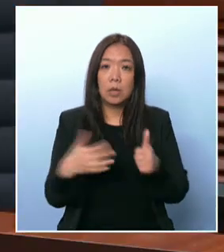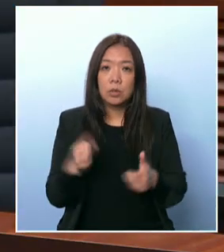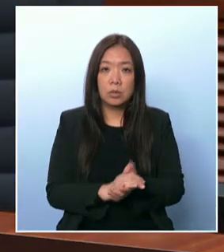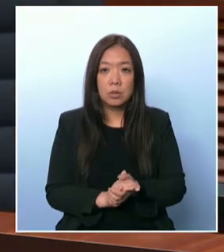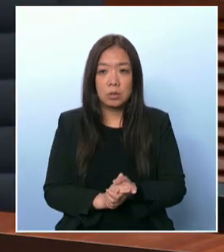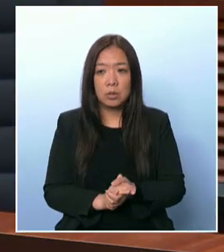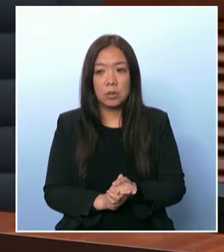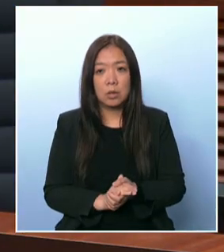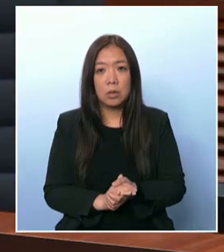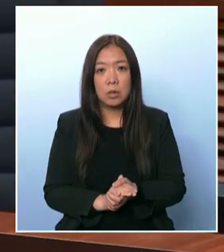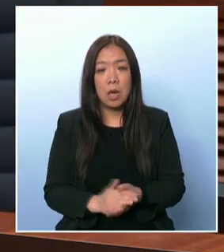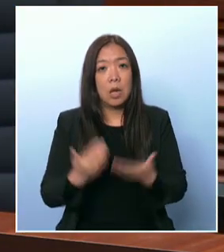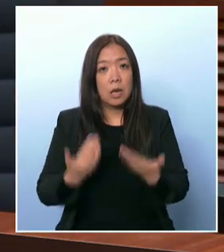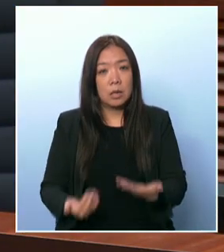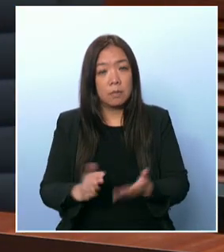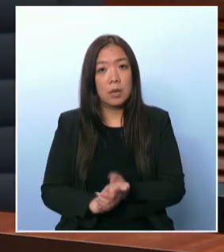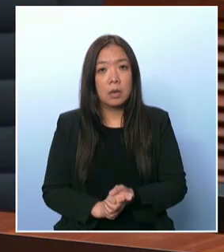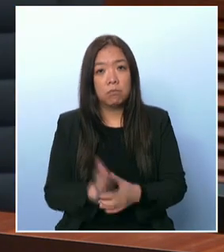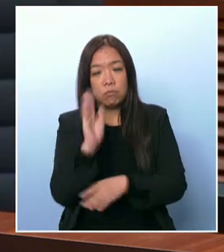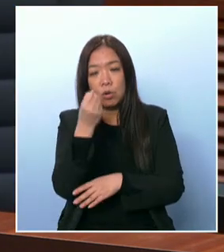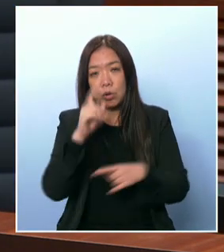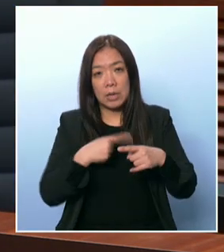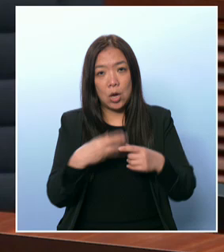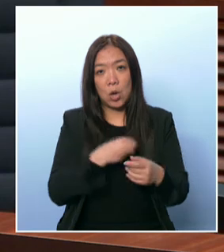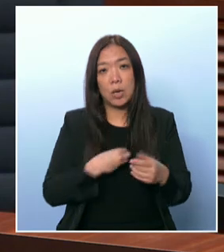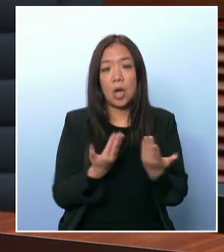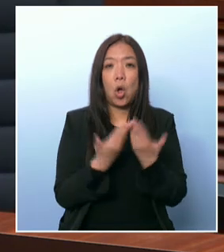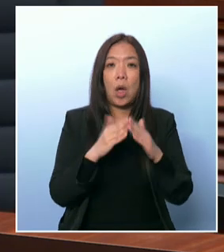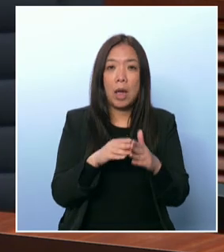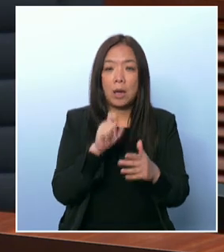saving. Ms. Connie Lam. Thank you, Chairman.